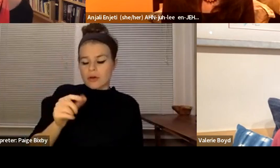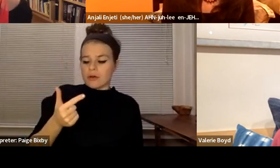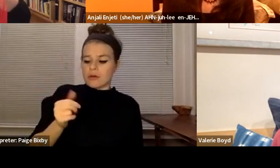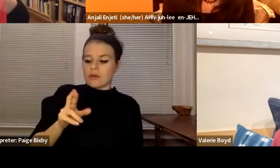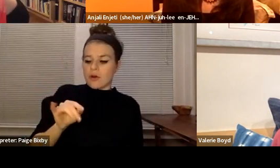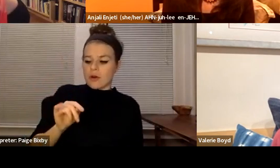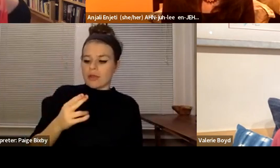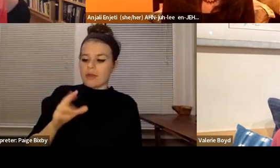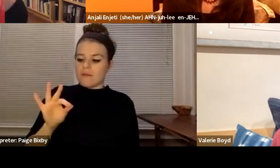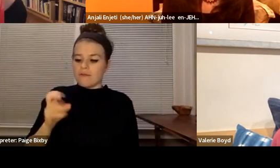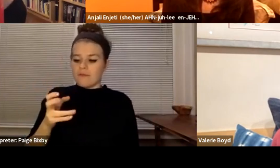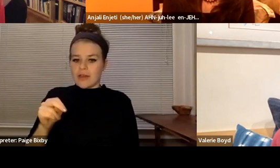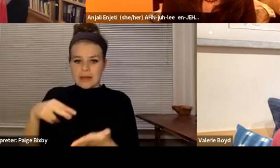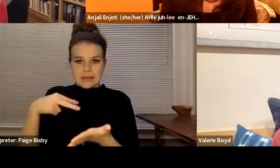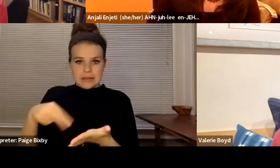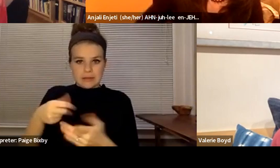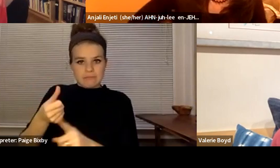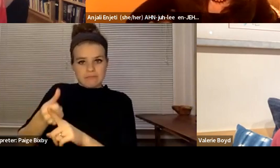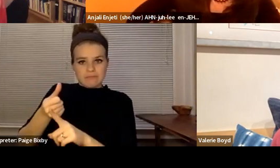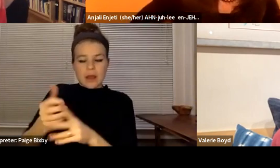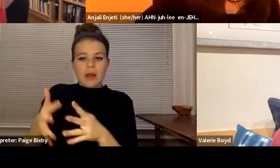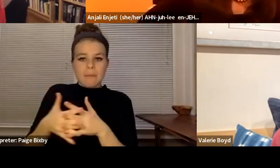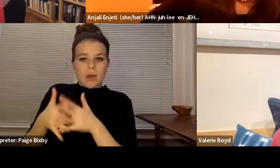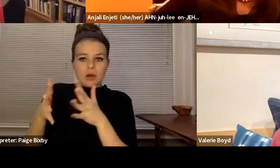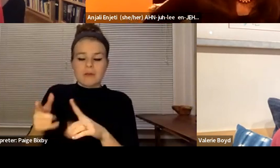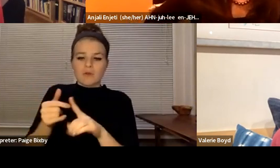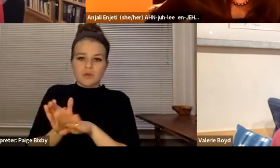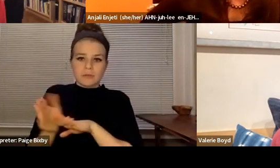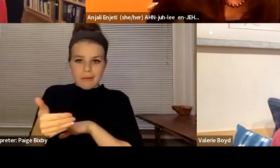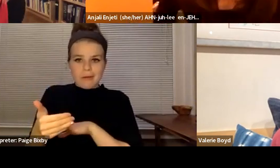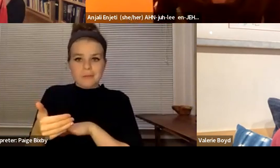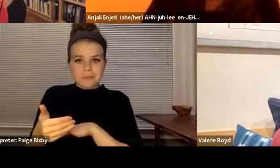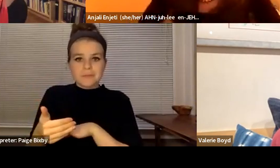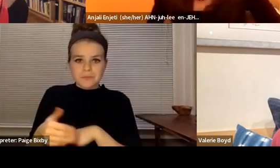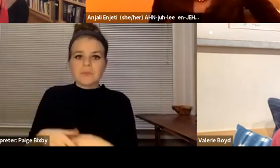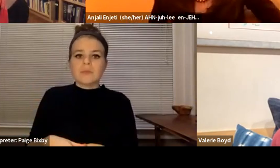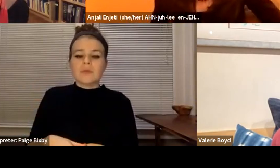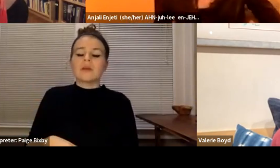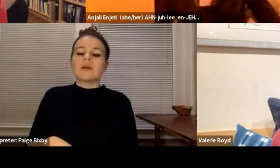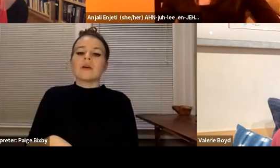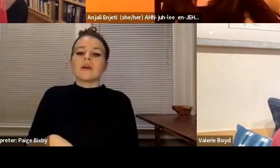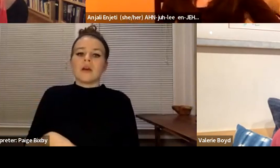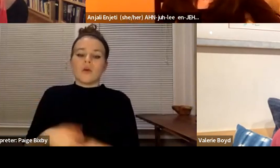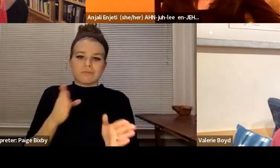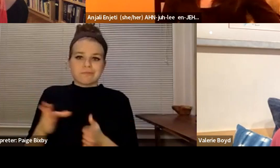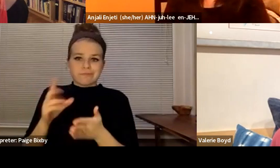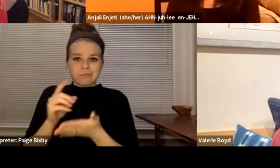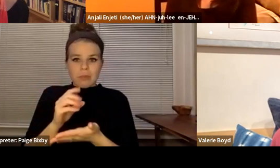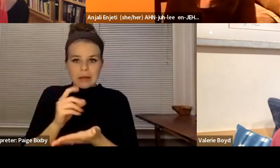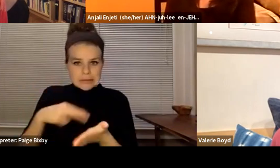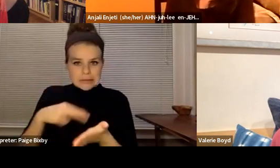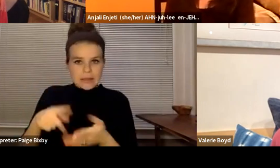a American choreographer of Jamaican descent who is based in the Rochester area. And I grew